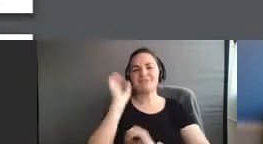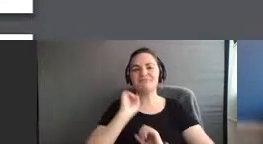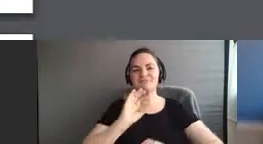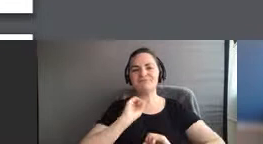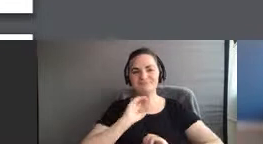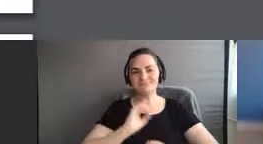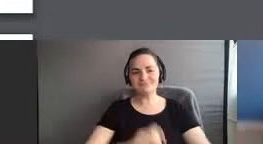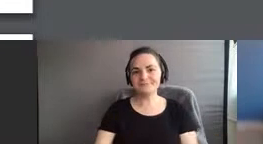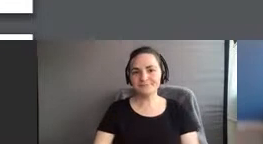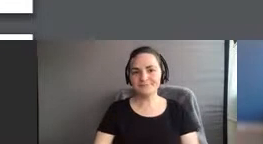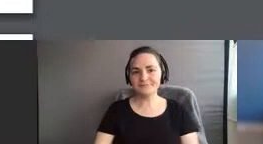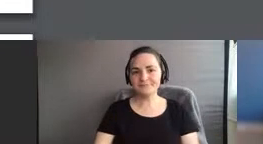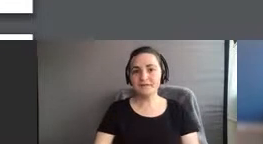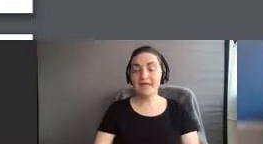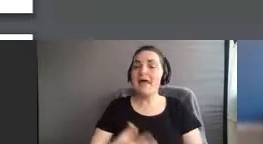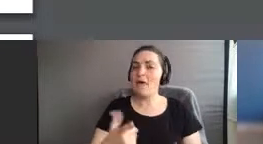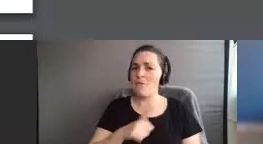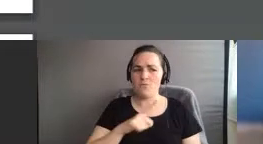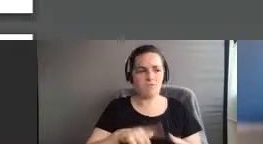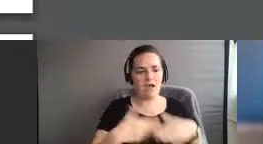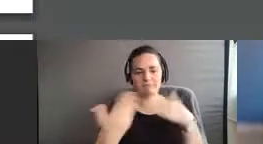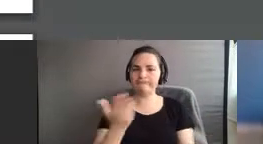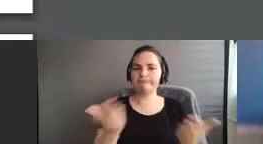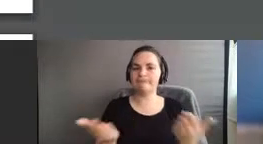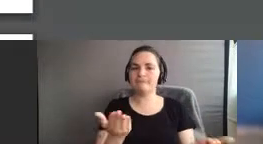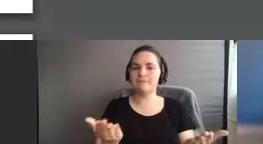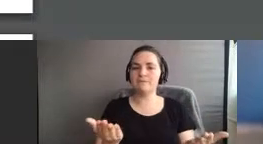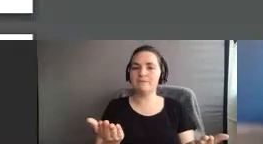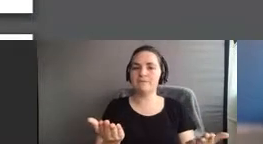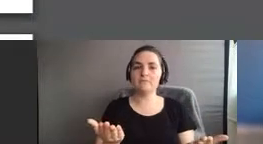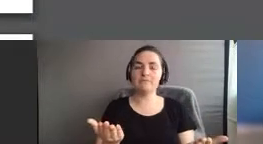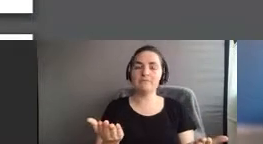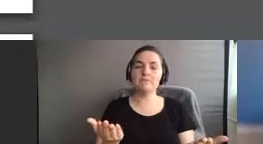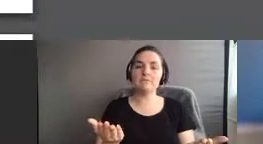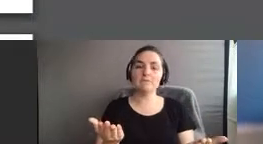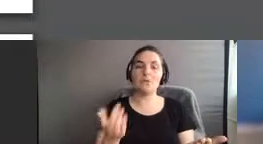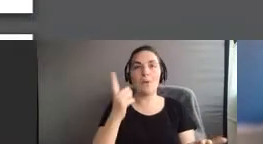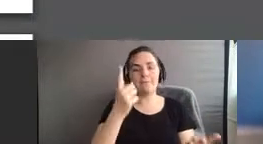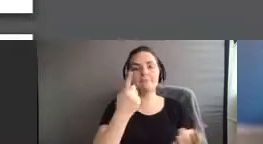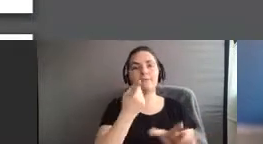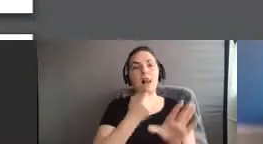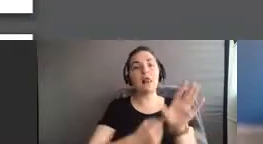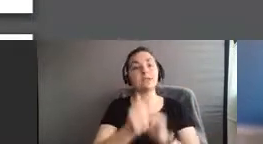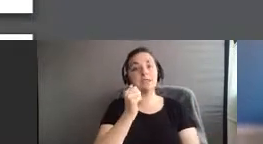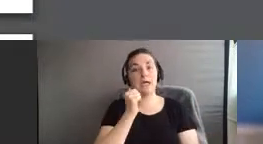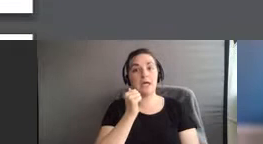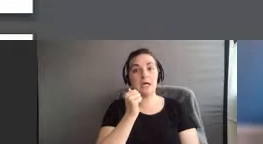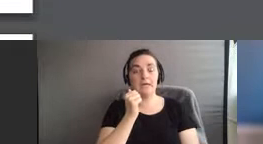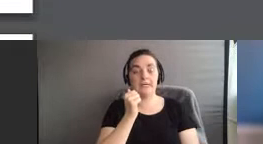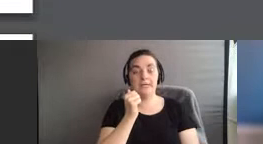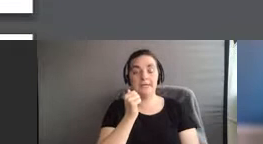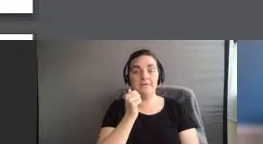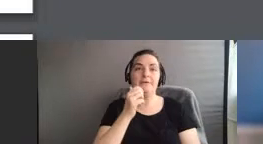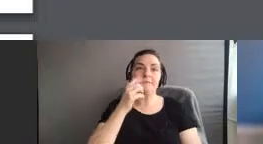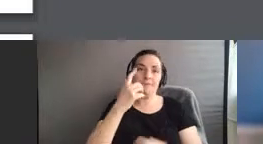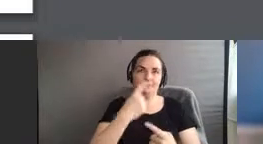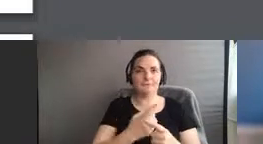Now, the reason why I'm offering you these alternatives is that last year, this always used to be an essay,